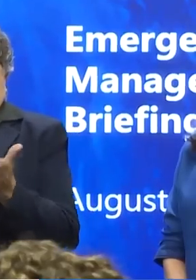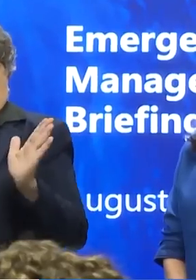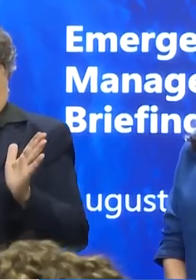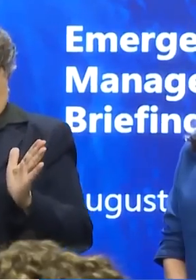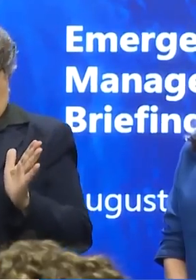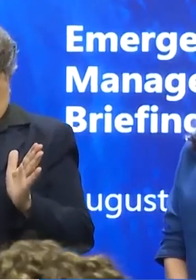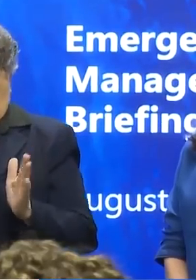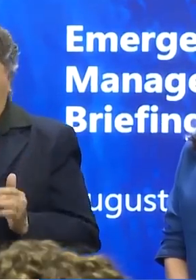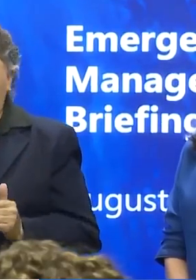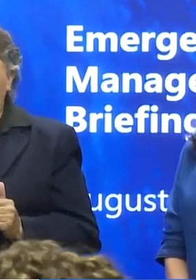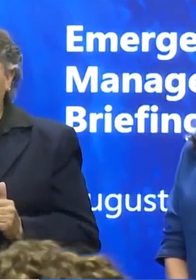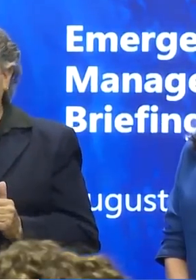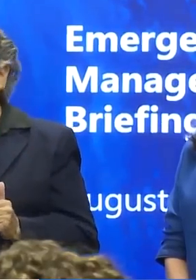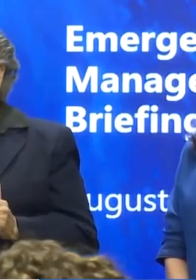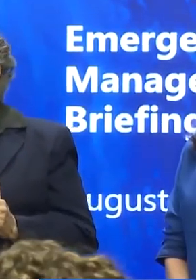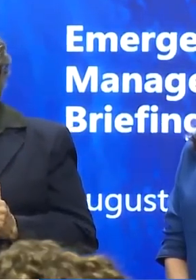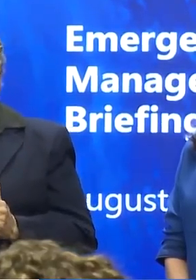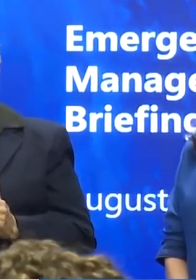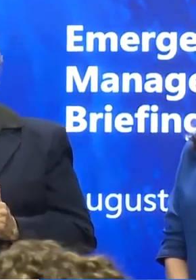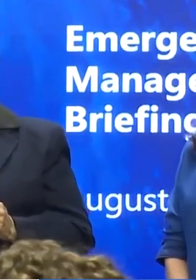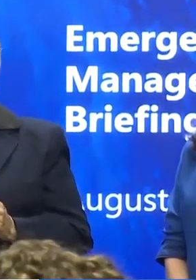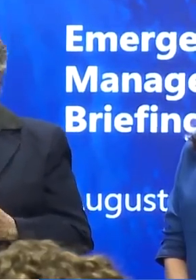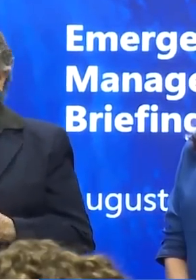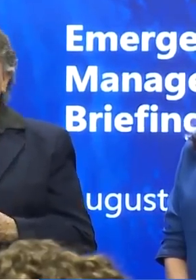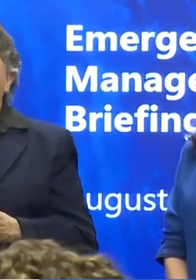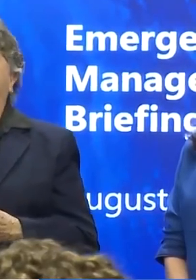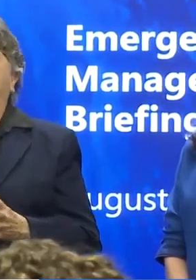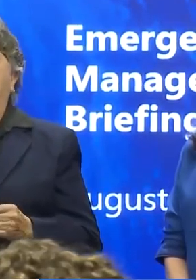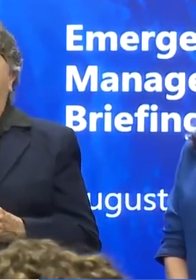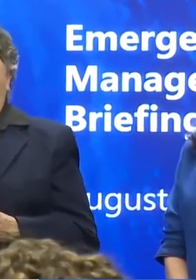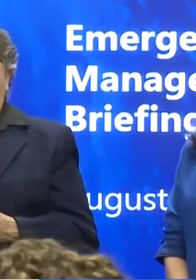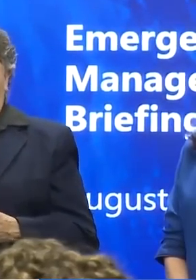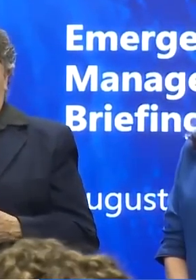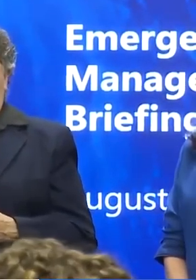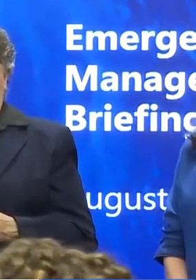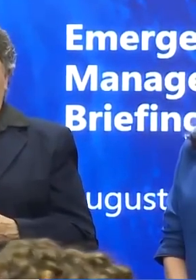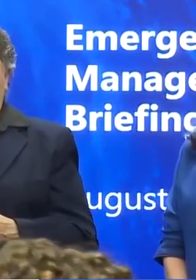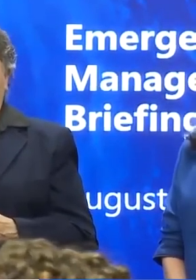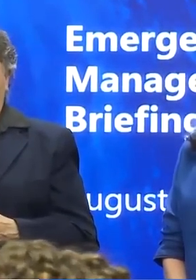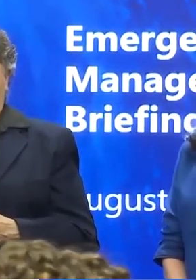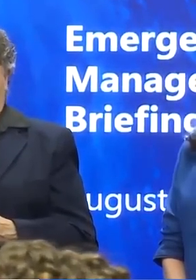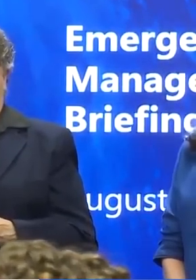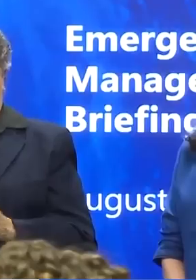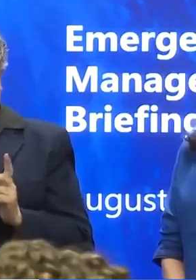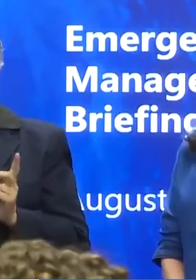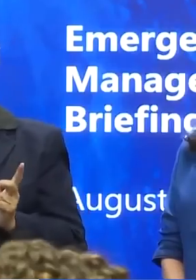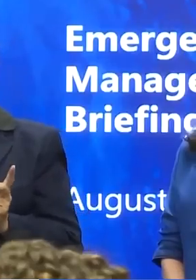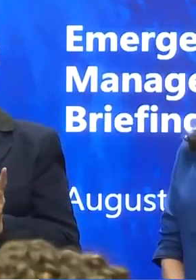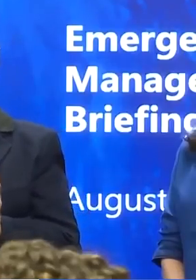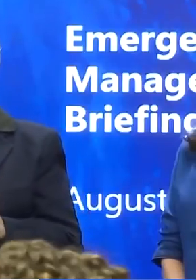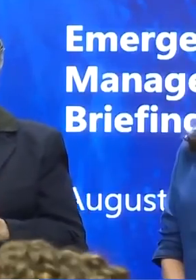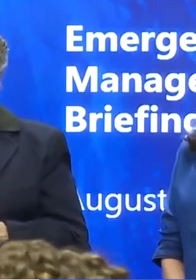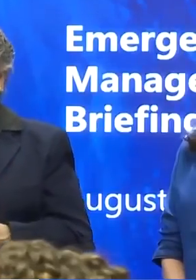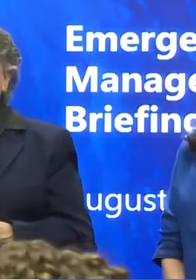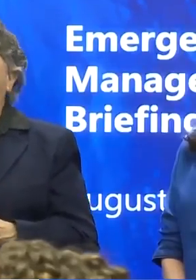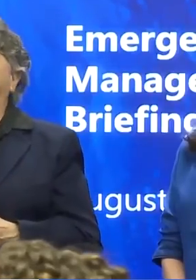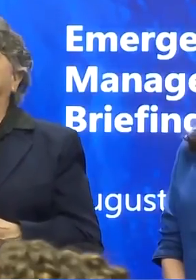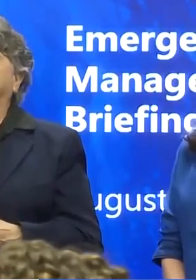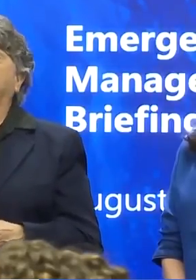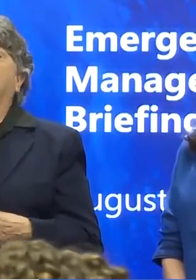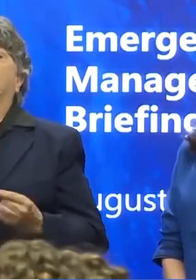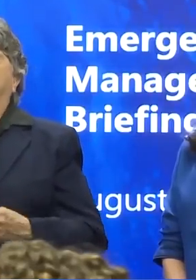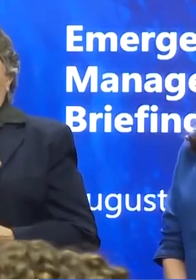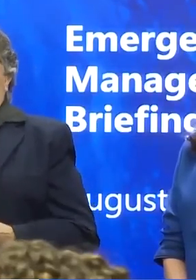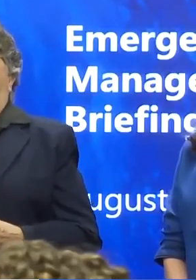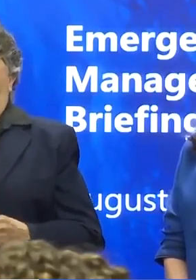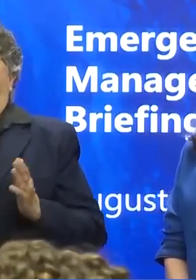Welch, Pinellas County EM Director Kathy Perkins, Sheriff Bob Galtieri, Senator Nick DeSigley, Representatives